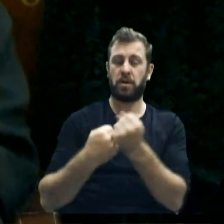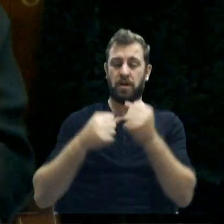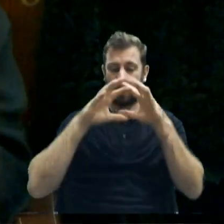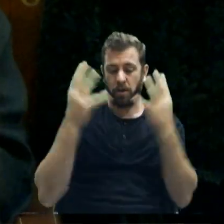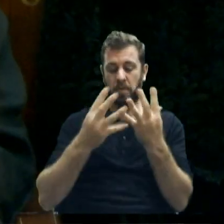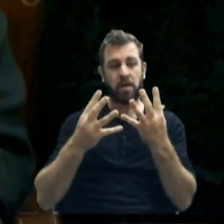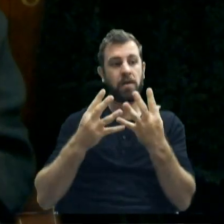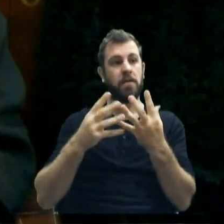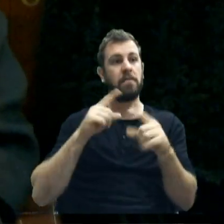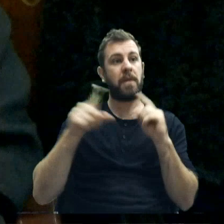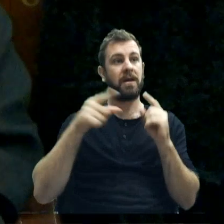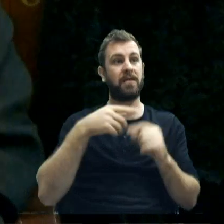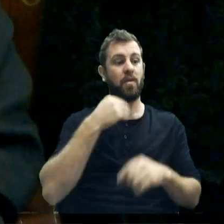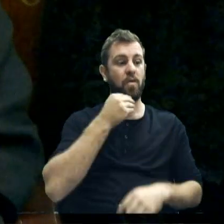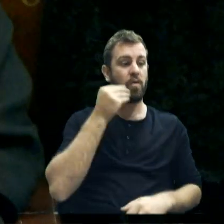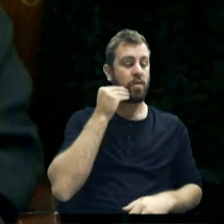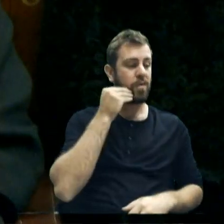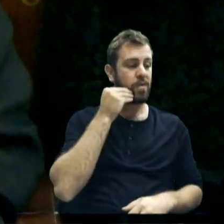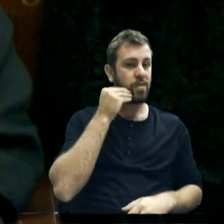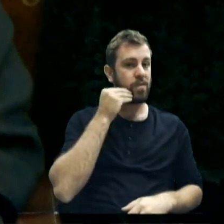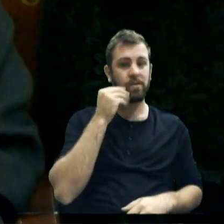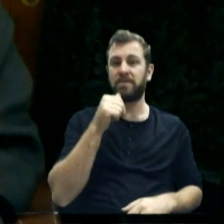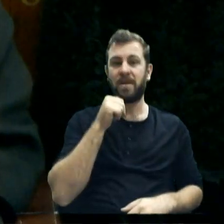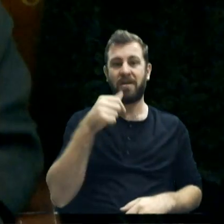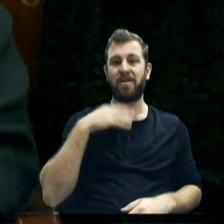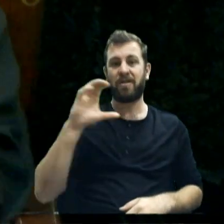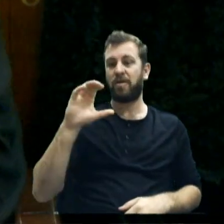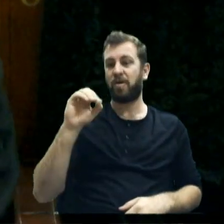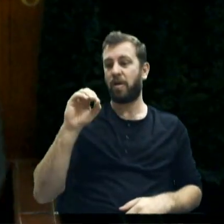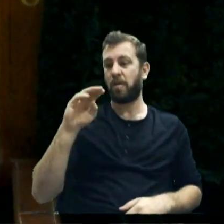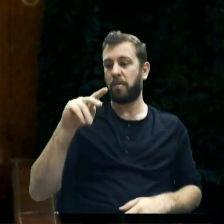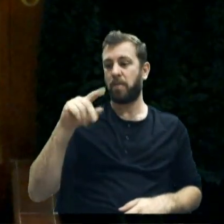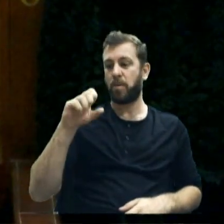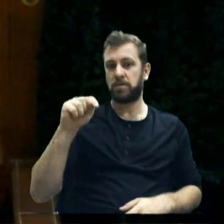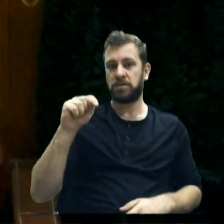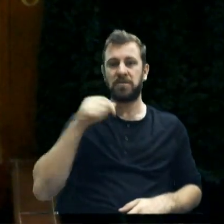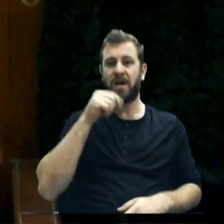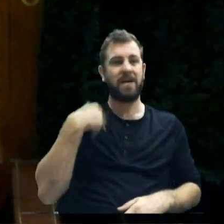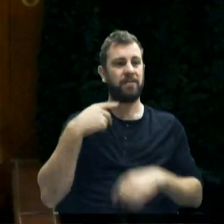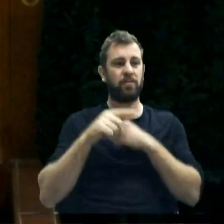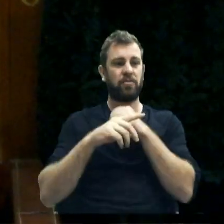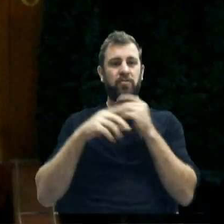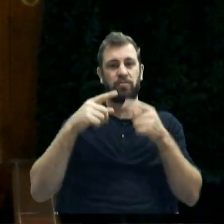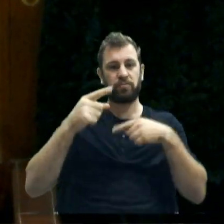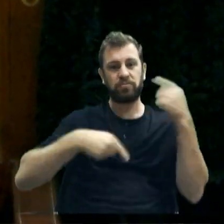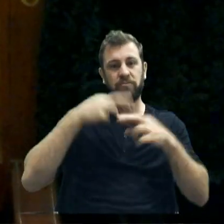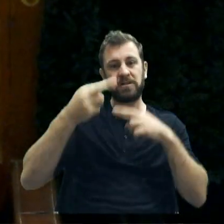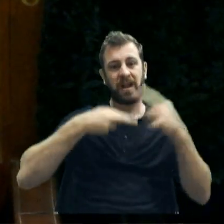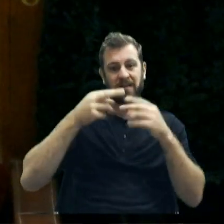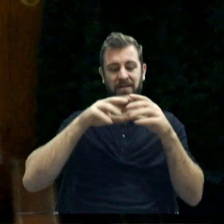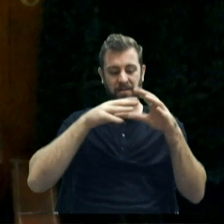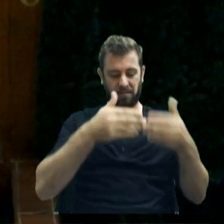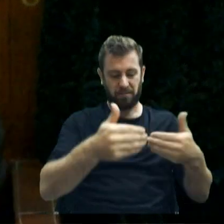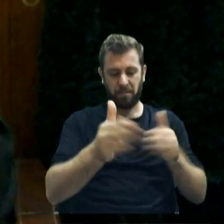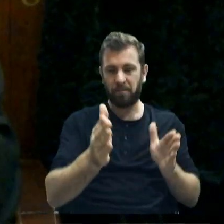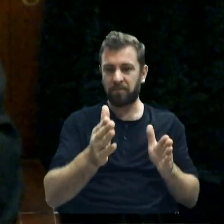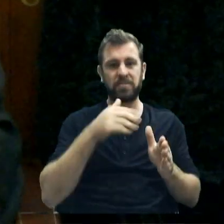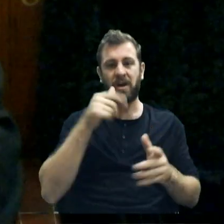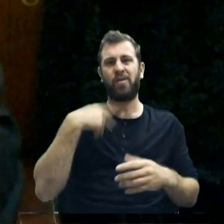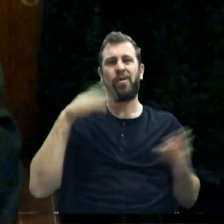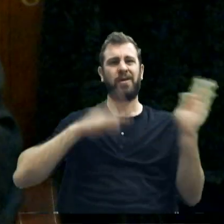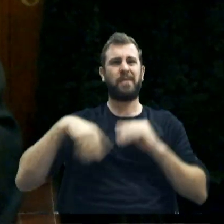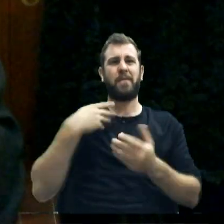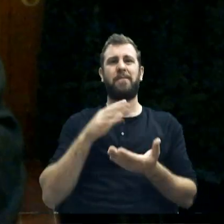home, you don't compost your food, for example. You don't have a recycle bin. You're not worried about where paper goes or plastic